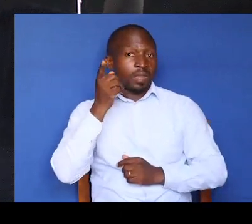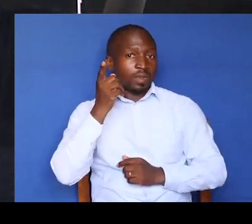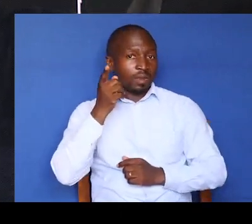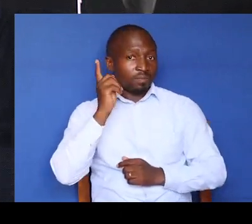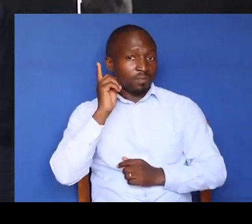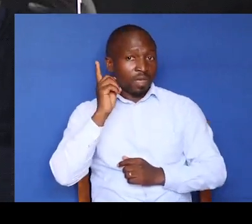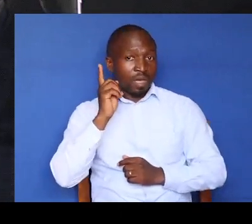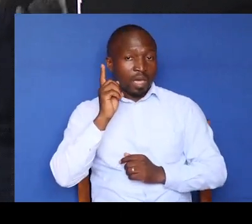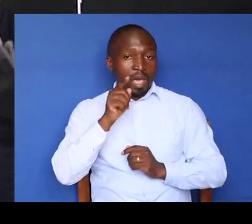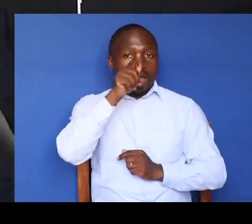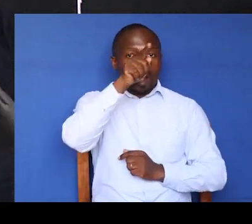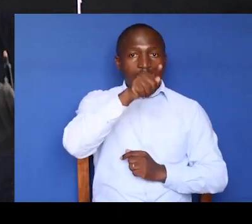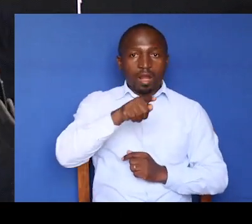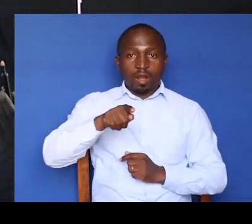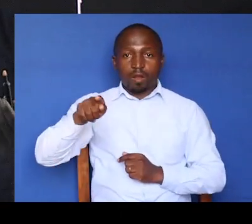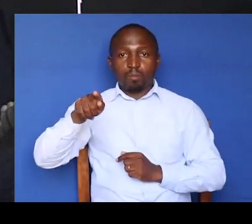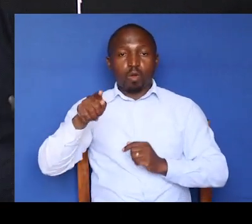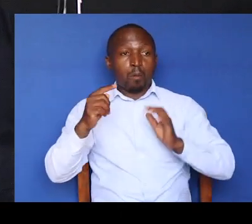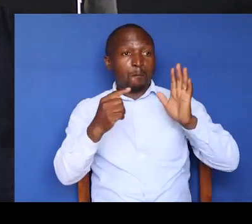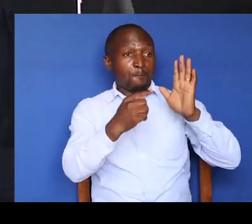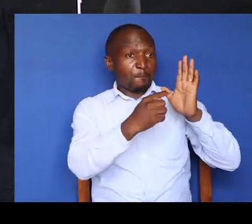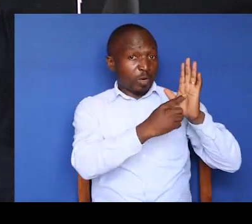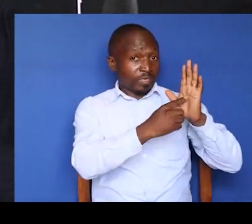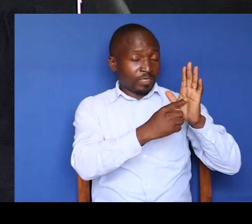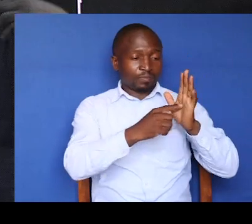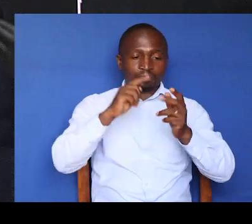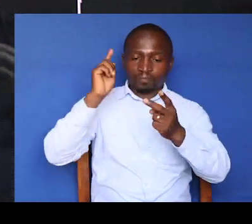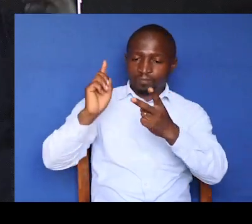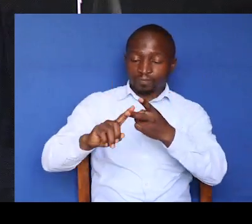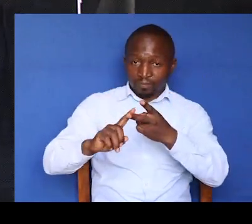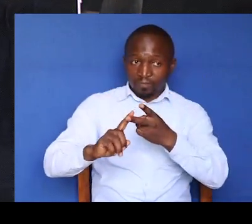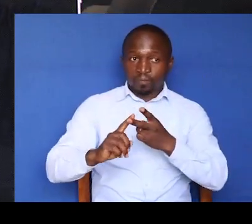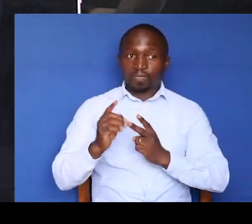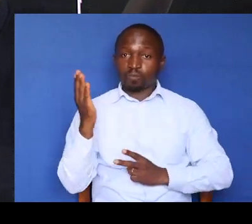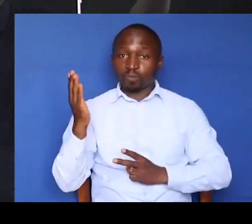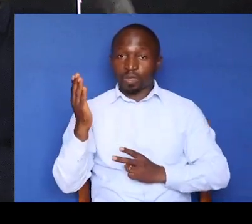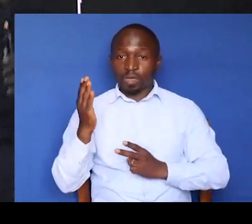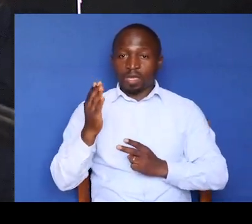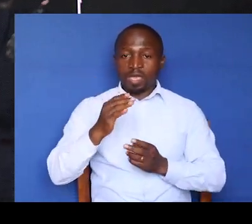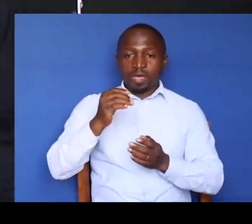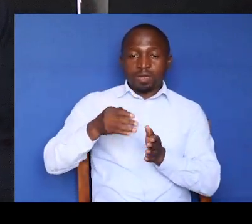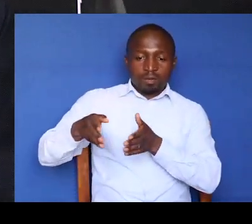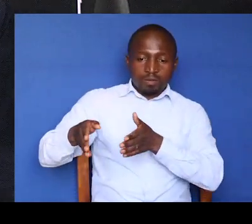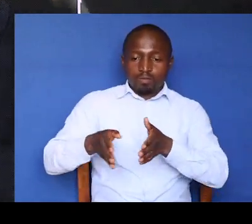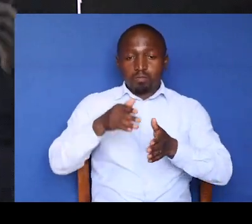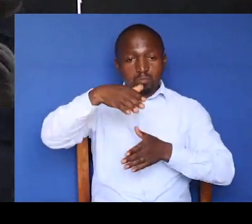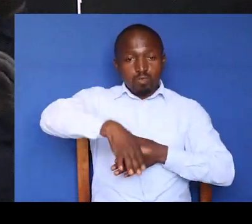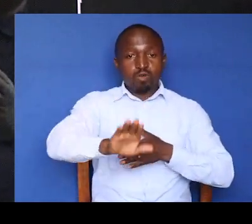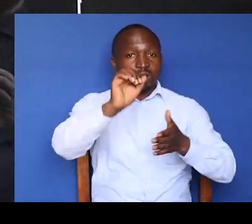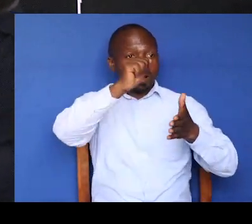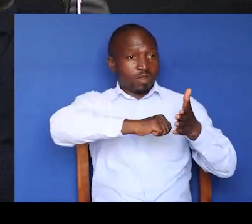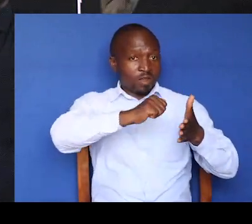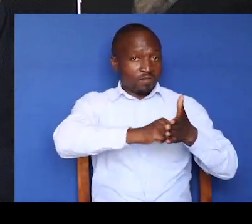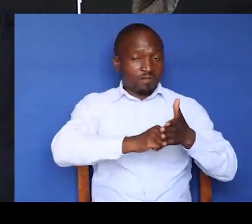occurrence of elbow point, that is much clear to you. The nature and the occurrence of dry valley, I hope also this is much clear to